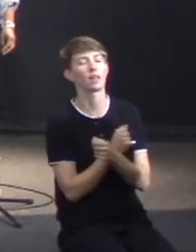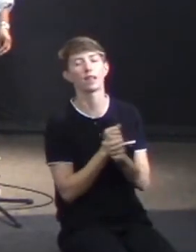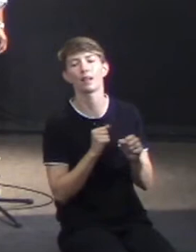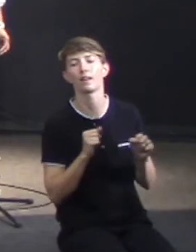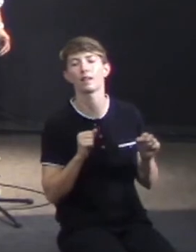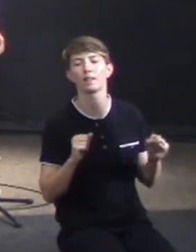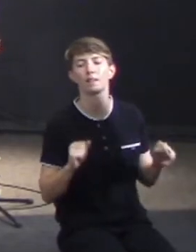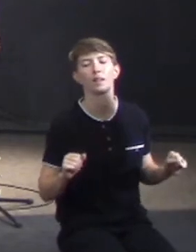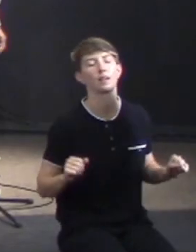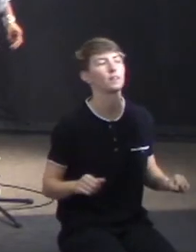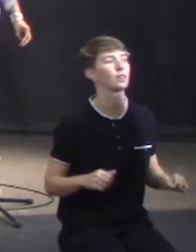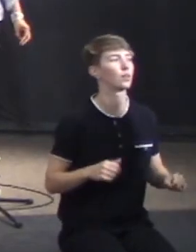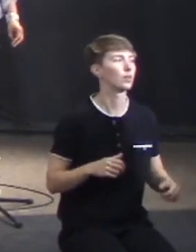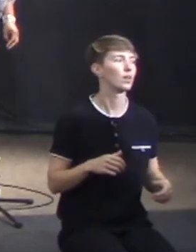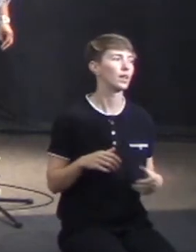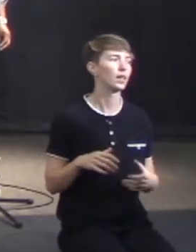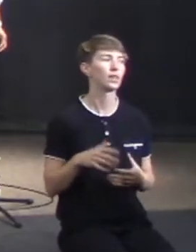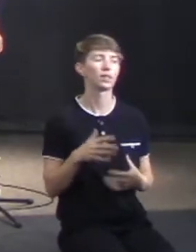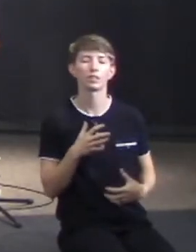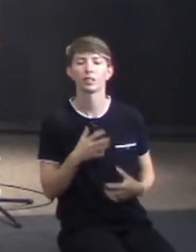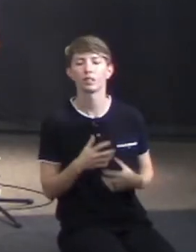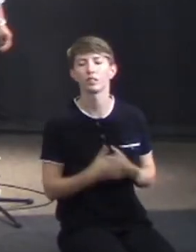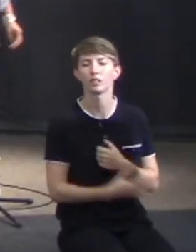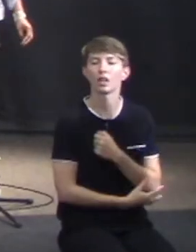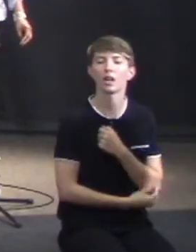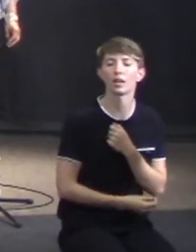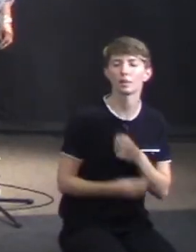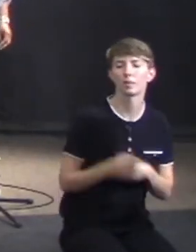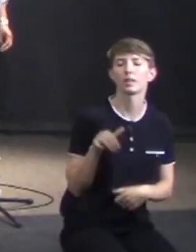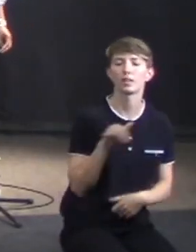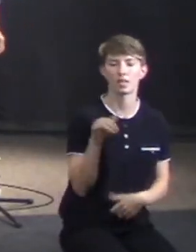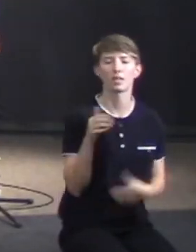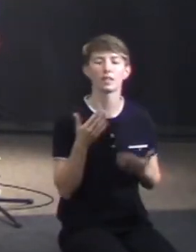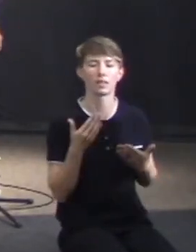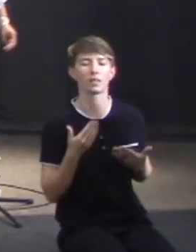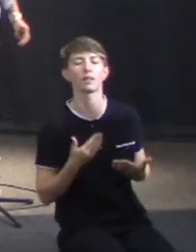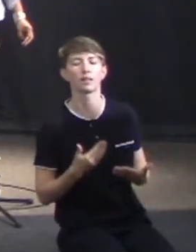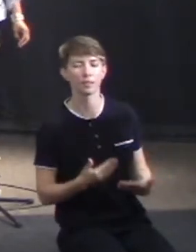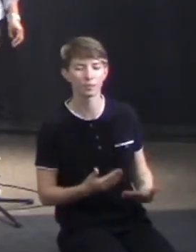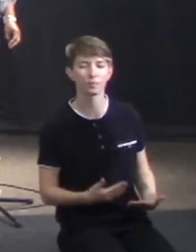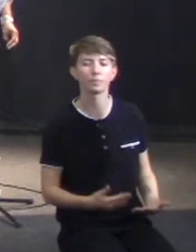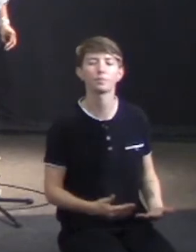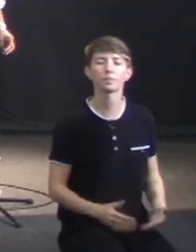That saved a wretch like me.